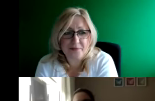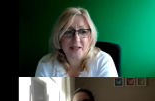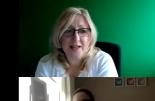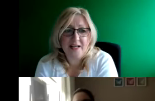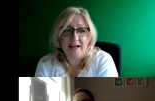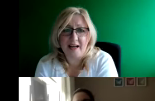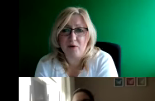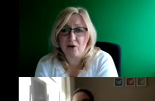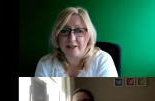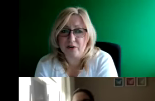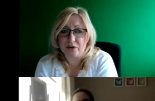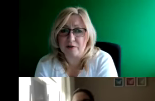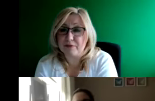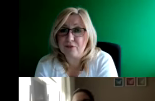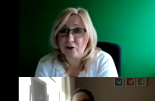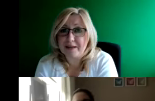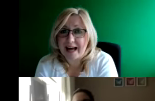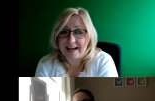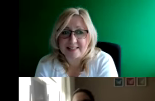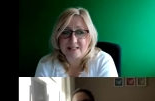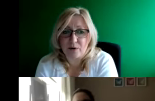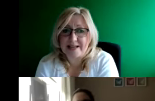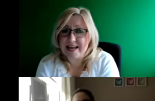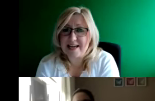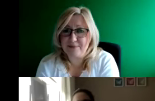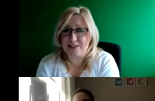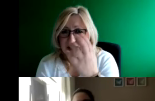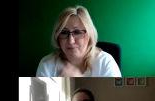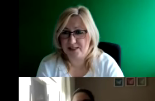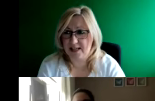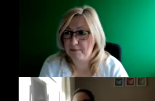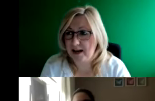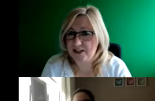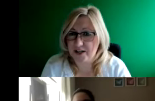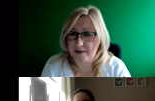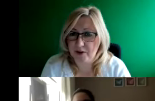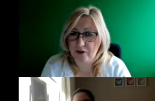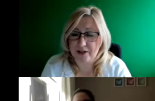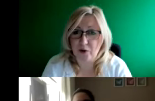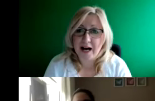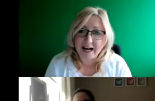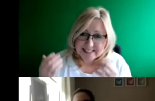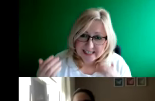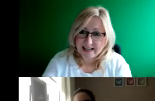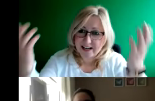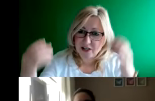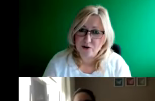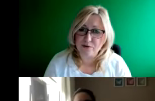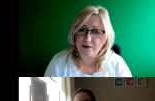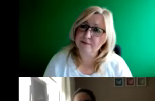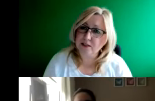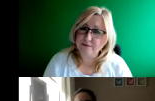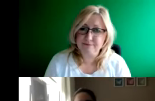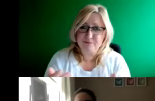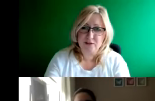happen. Or, you know, you can perform an act. So I name the ship the St. Patrick, or, you know, I declare